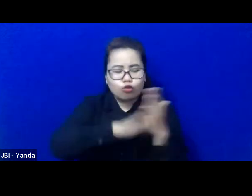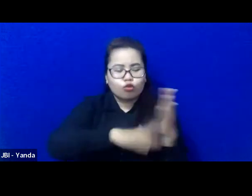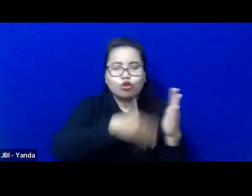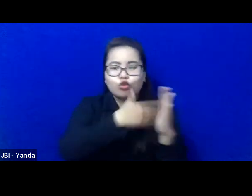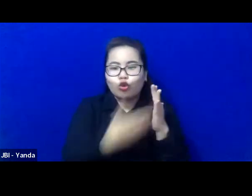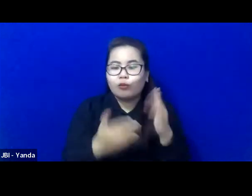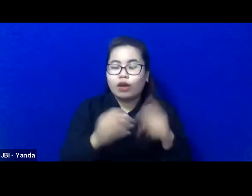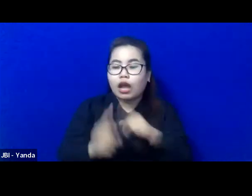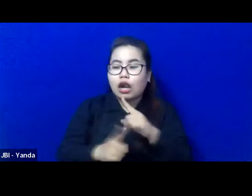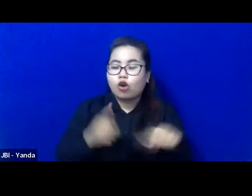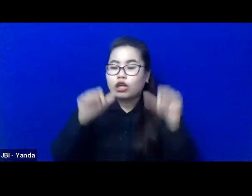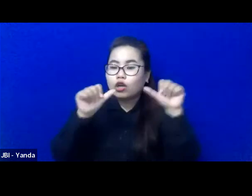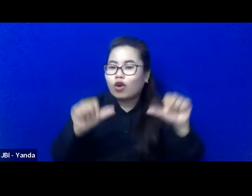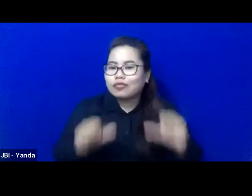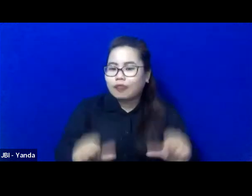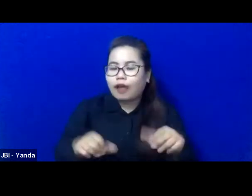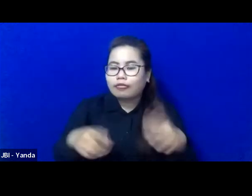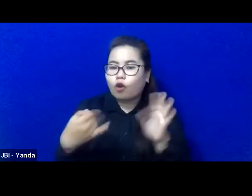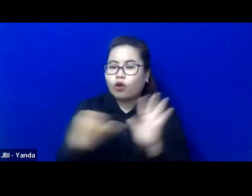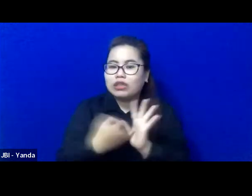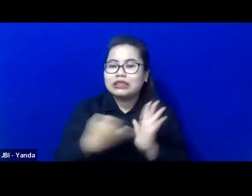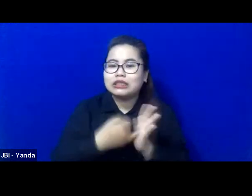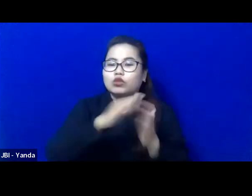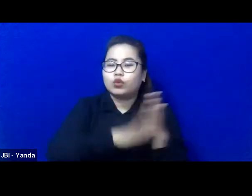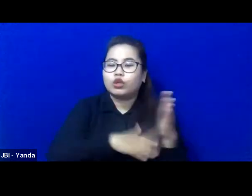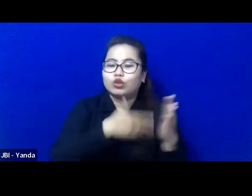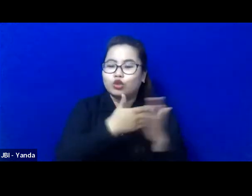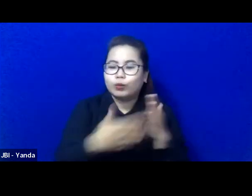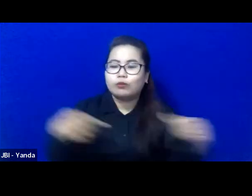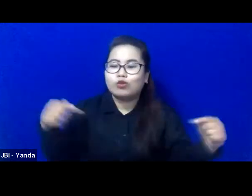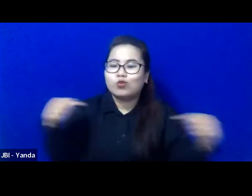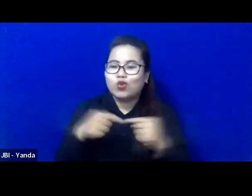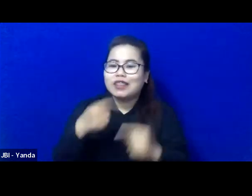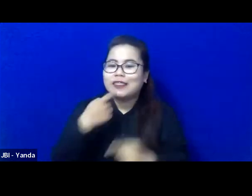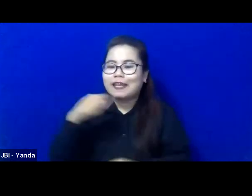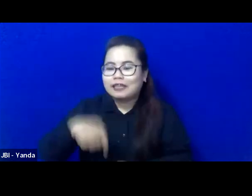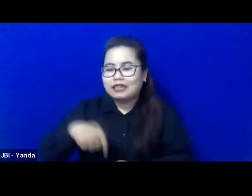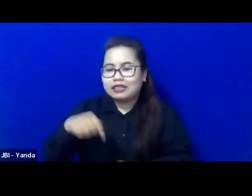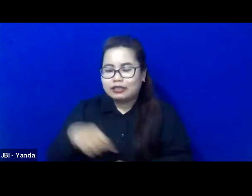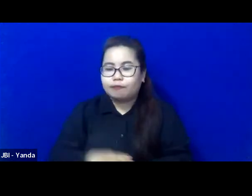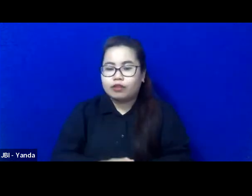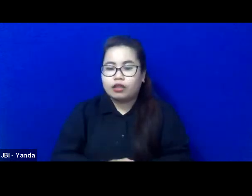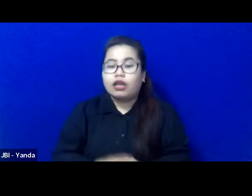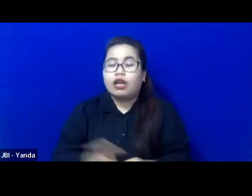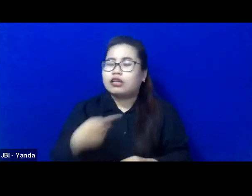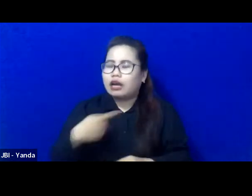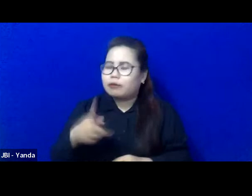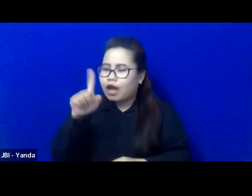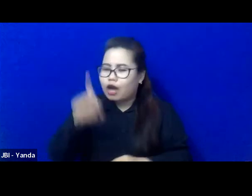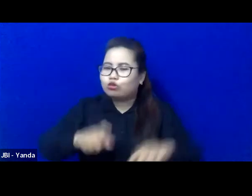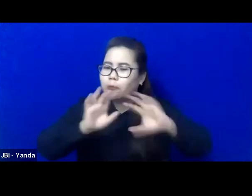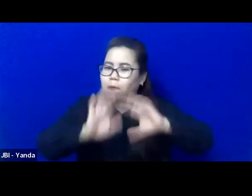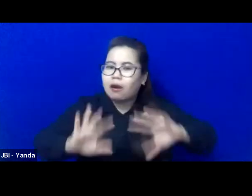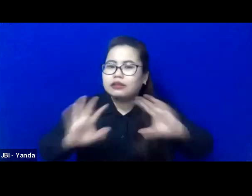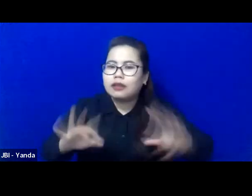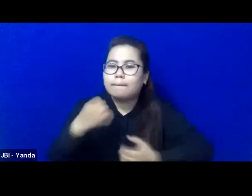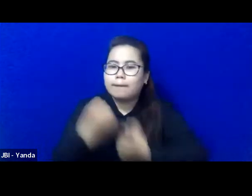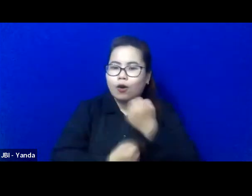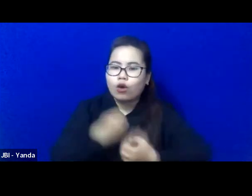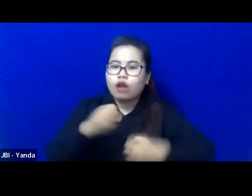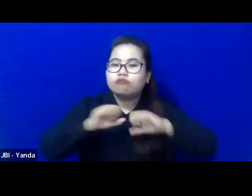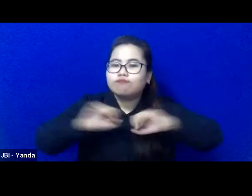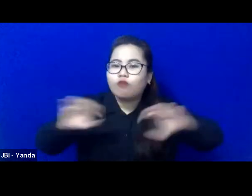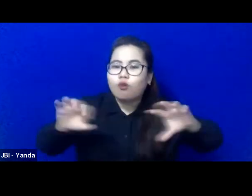nurses to do that well. So we've got a long way to go to promote inclusion and to get equitable health outcomes in